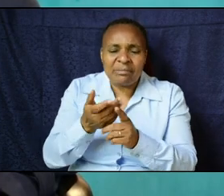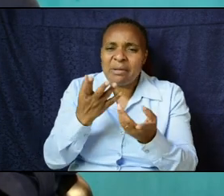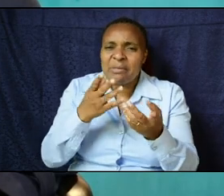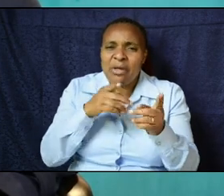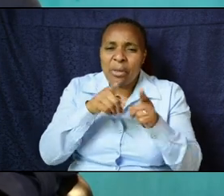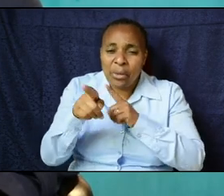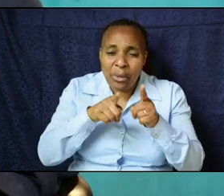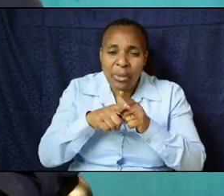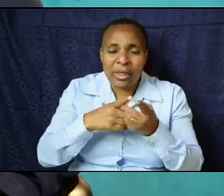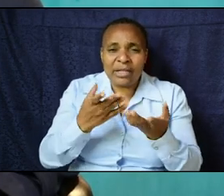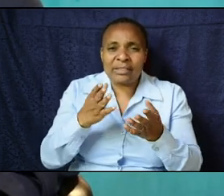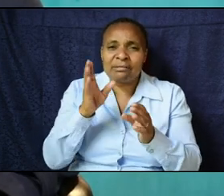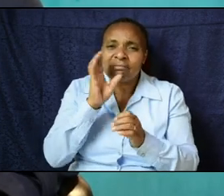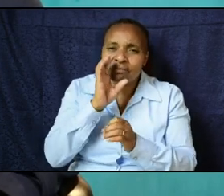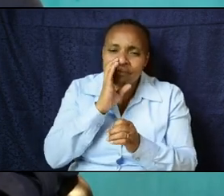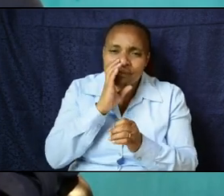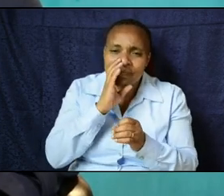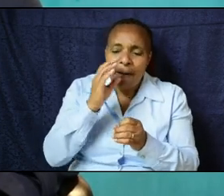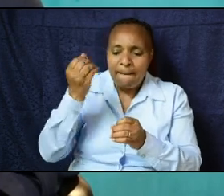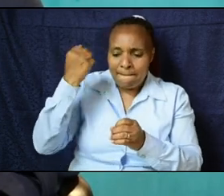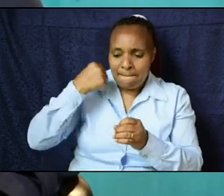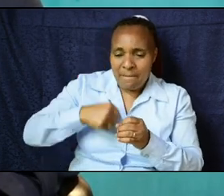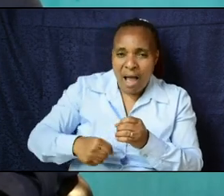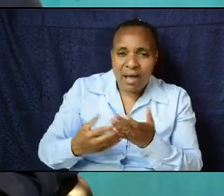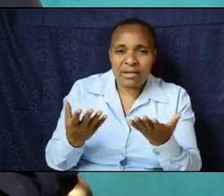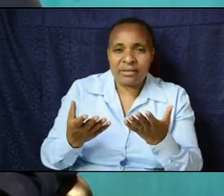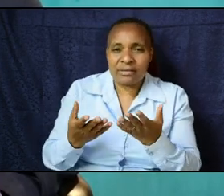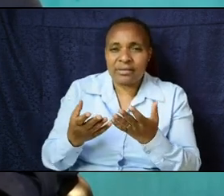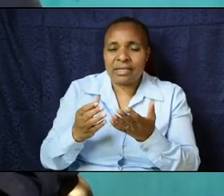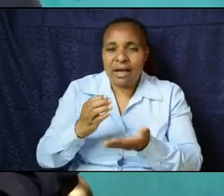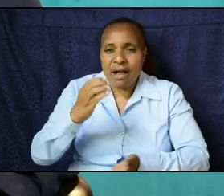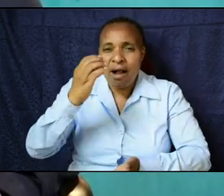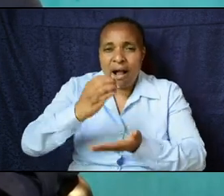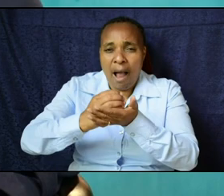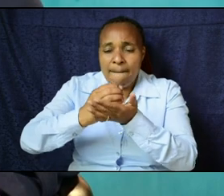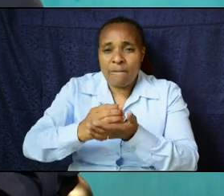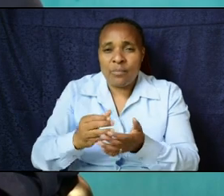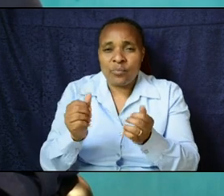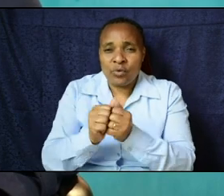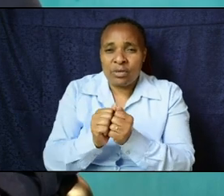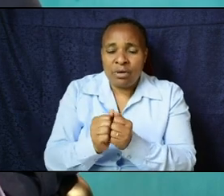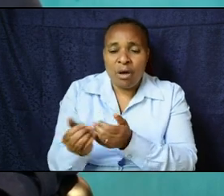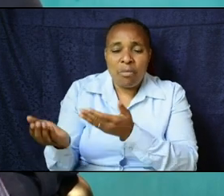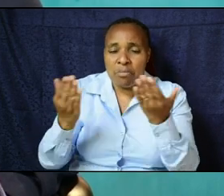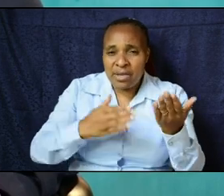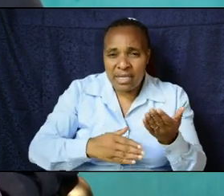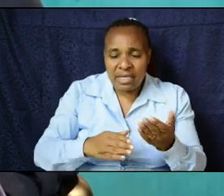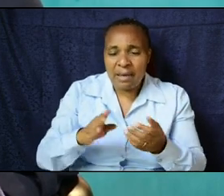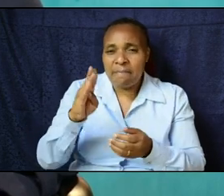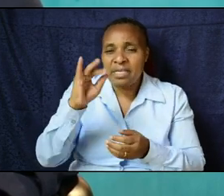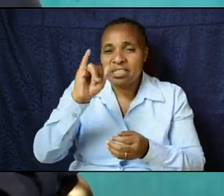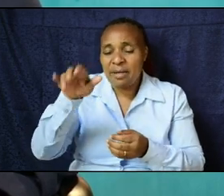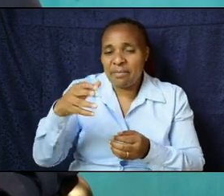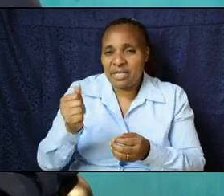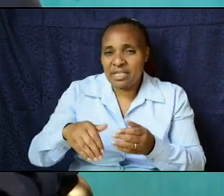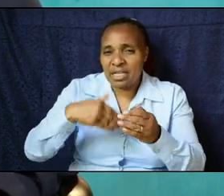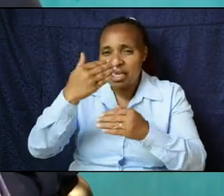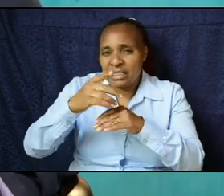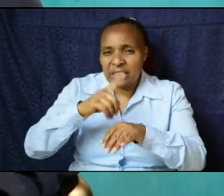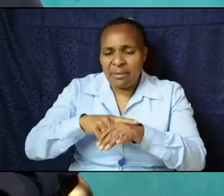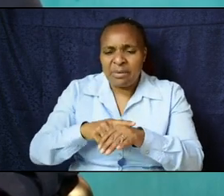money back in their bags, then invited them for a feast, told them to bring Benjamin along with them next time, and all that. He was